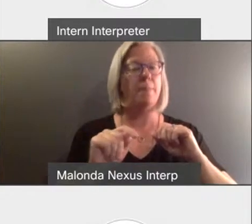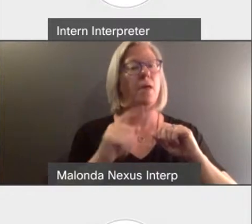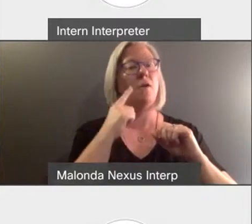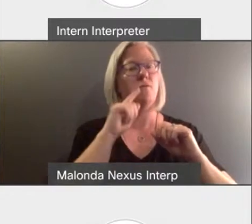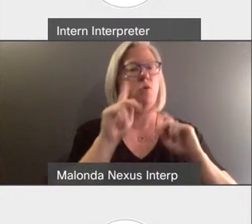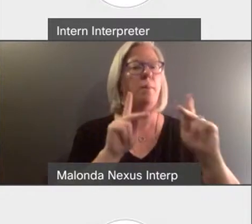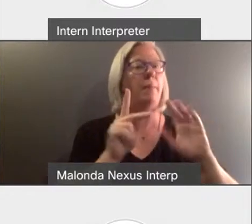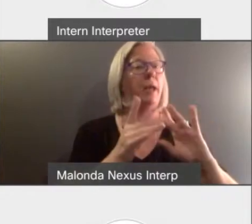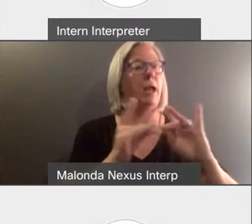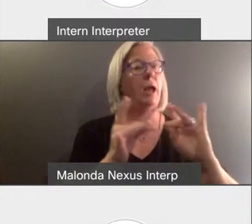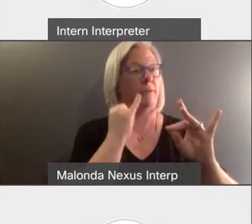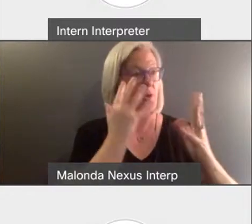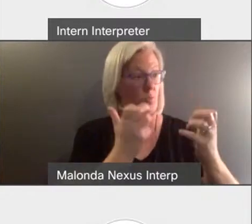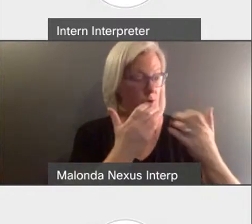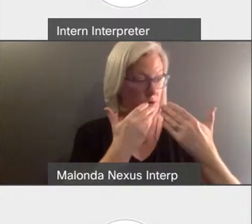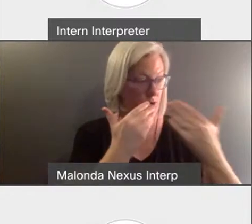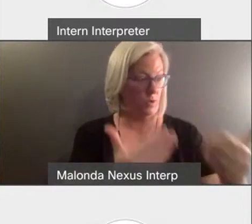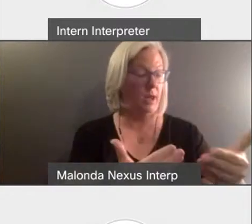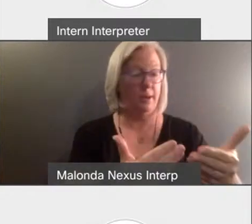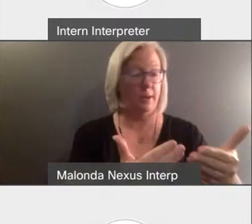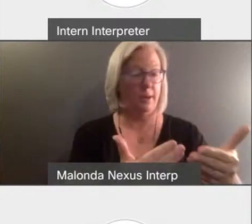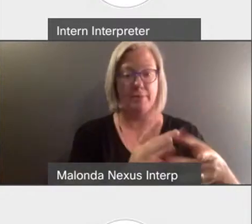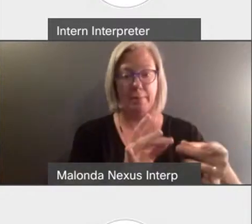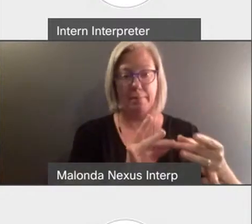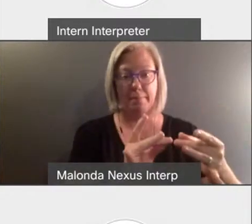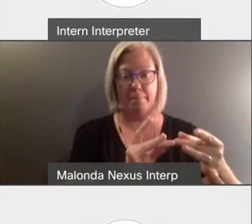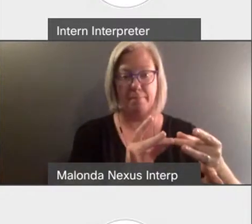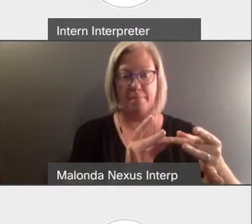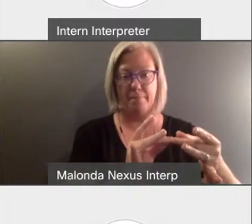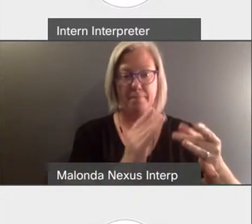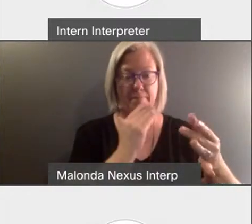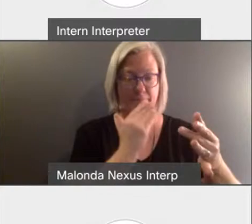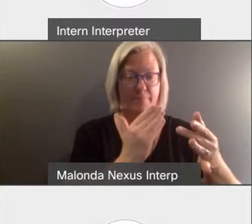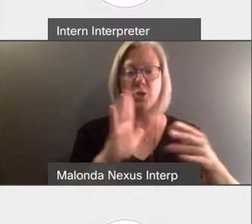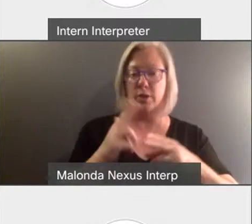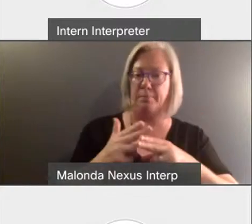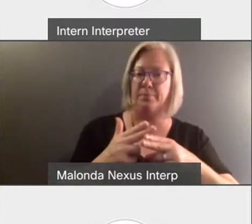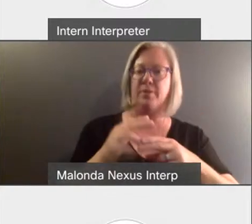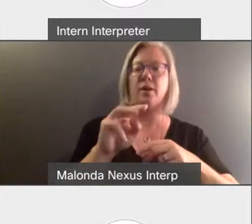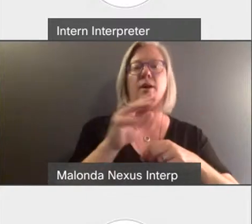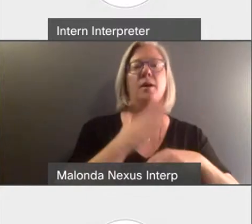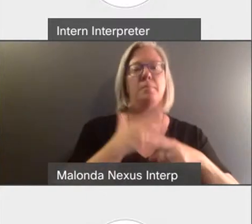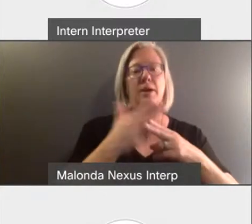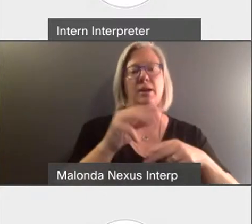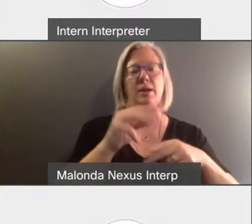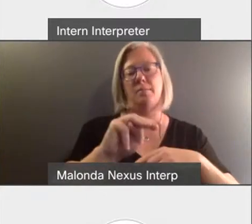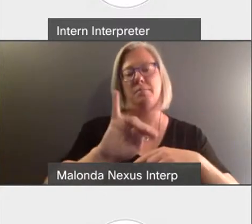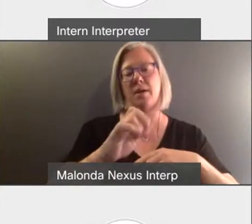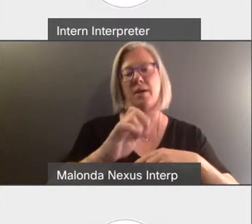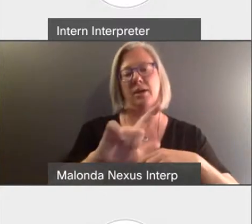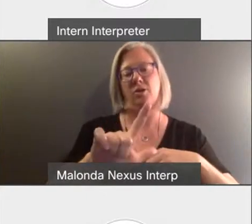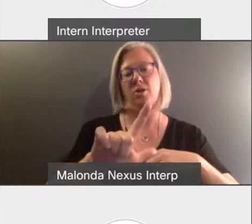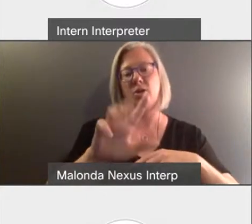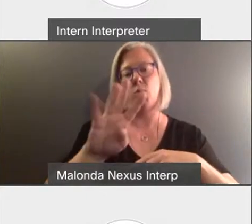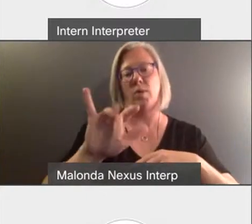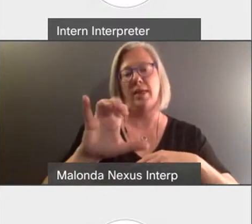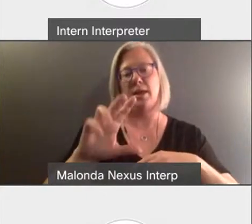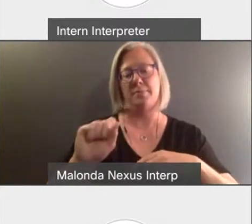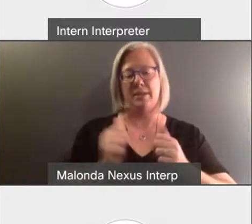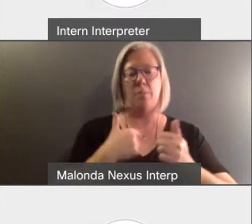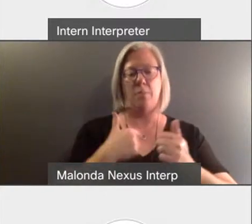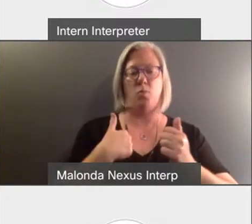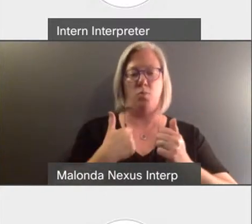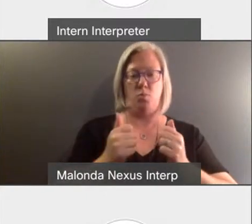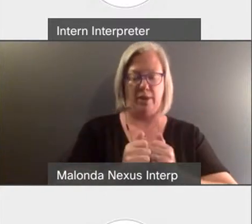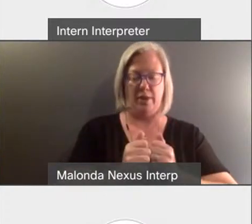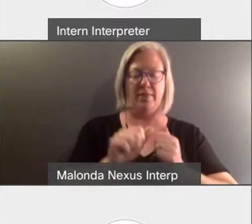comment, so if you want to go ahead and make a comment to everybody, please do. Thank you. And state your name. My name is Michael Williams. I'm with the local NAACP. And I just wanted to